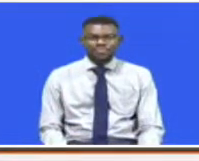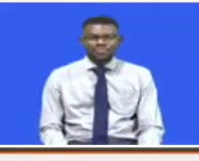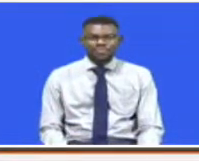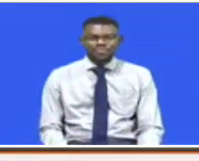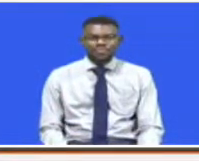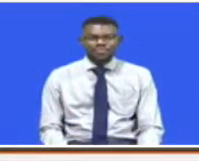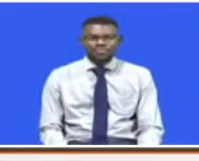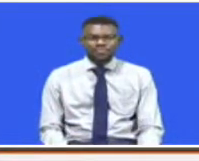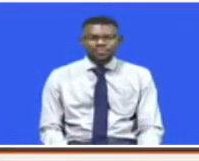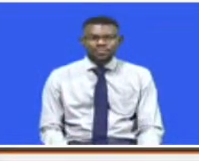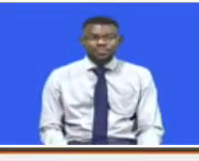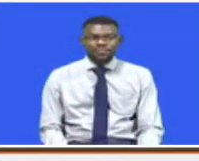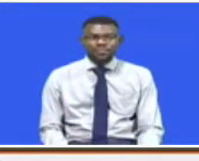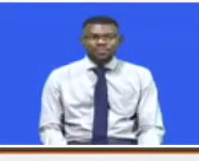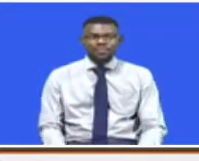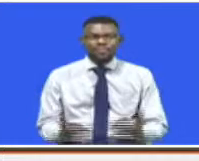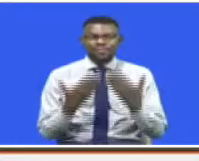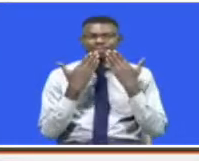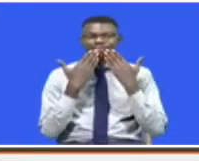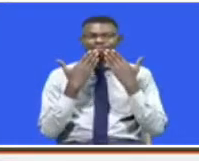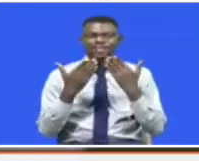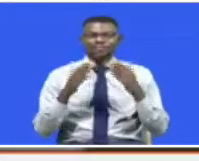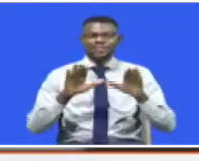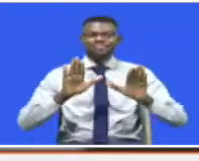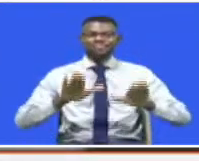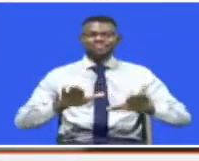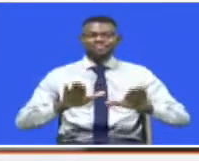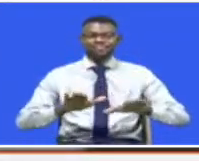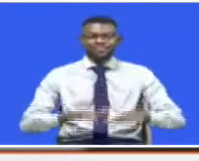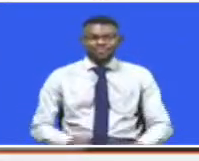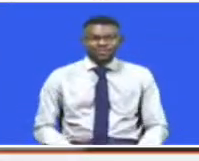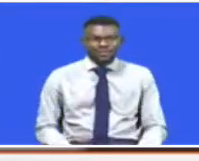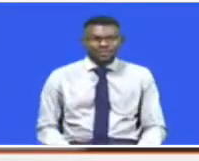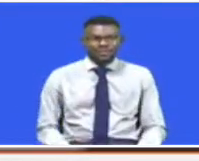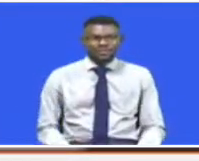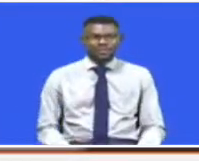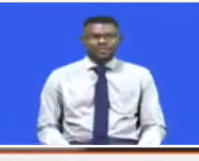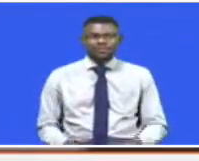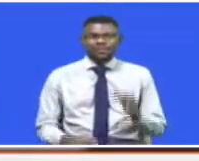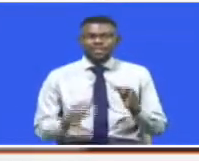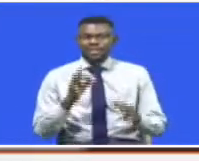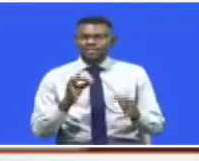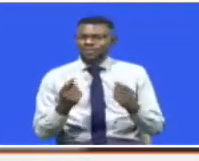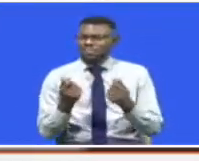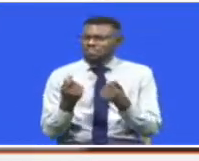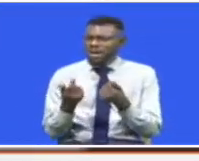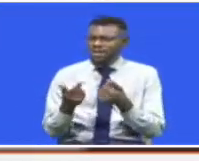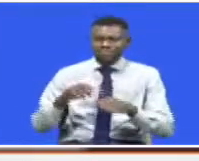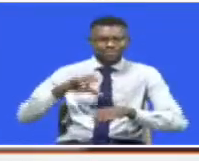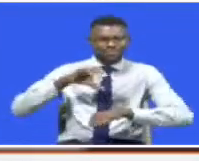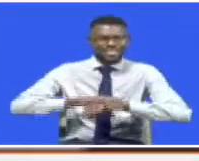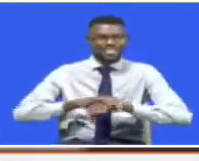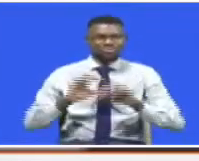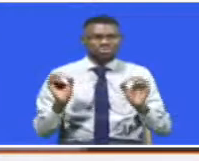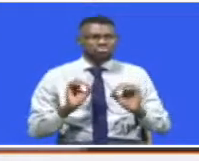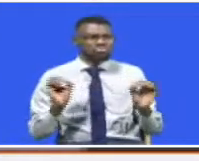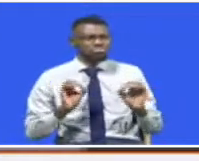want to say thank you, and you maintain the same spirit. If the revenues do not come in,